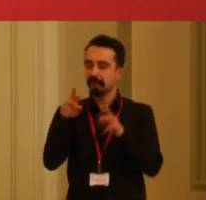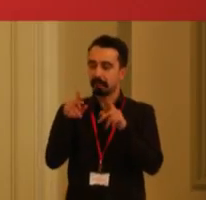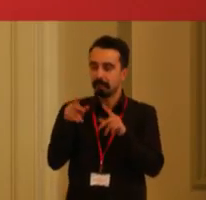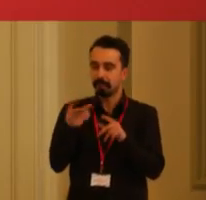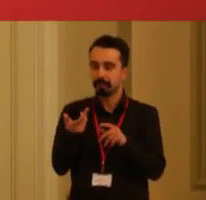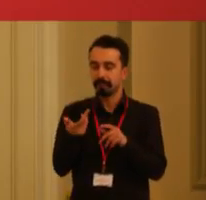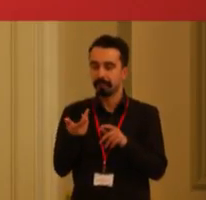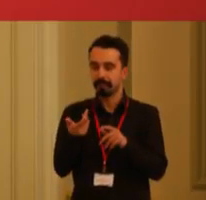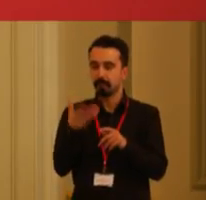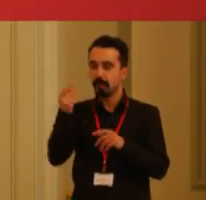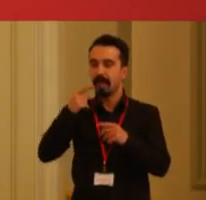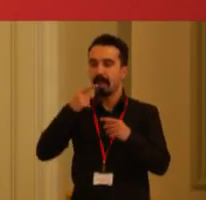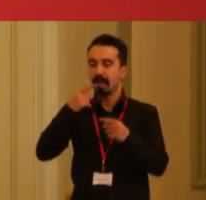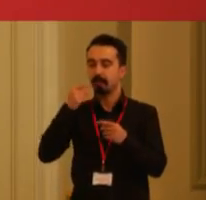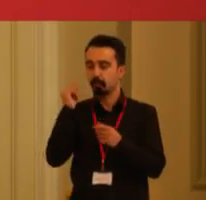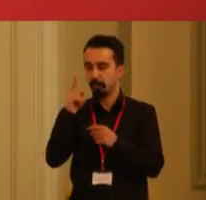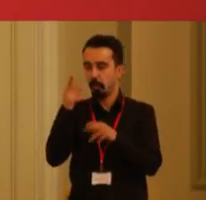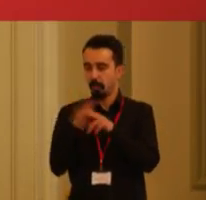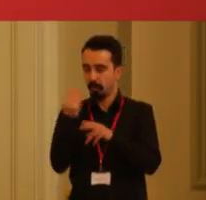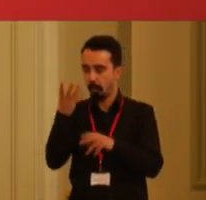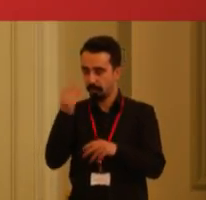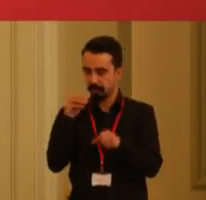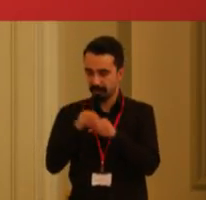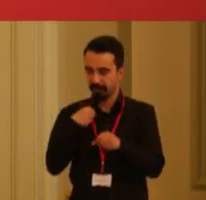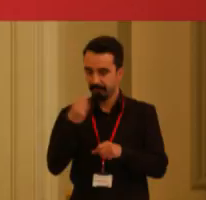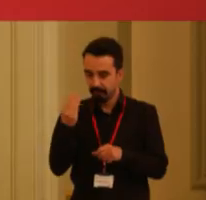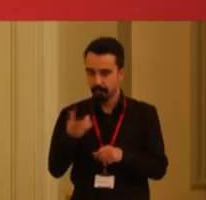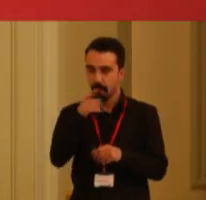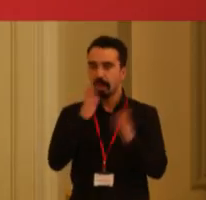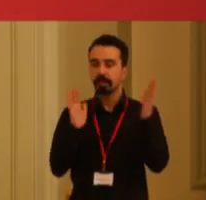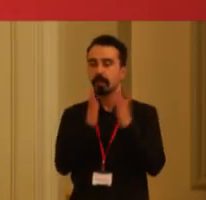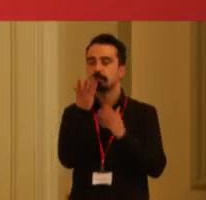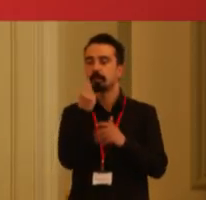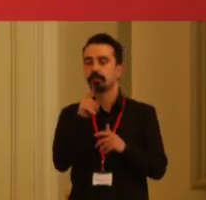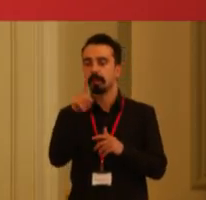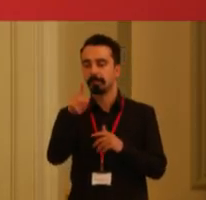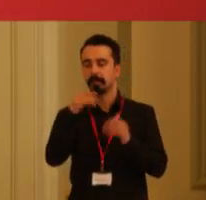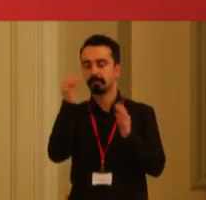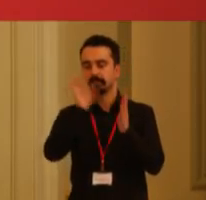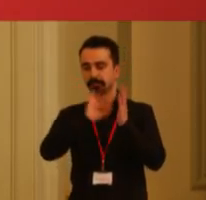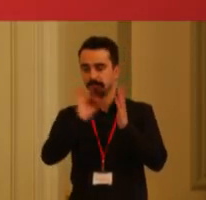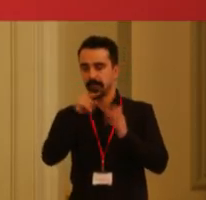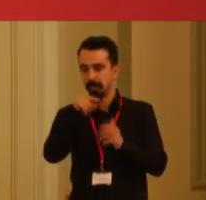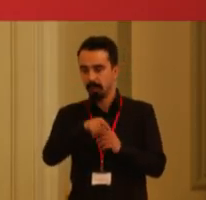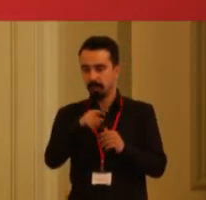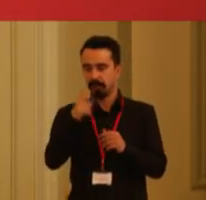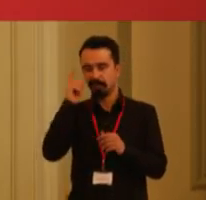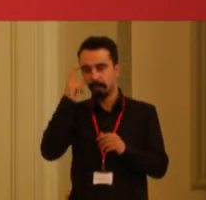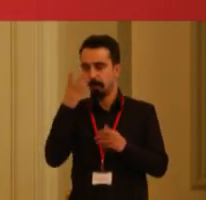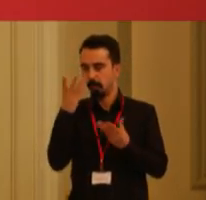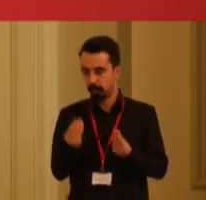and they're not going to be. That's unfair to straitjacket. I know it's a radical example, but I'm just